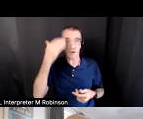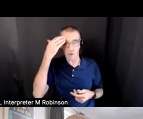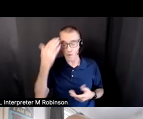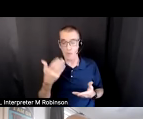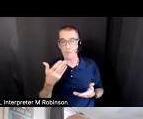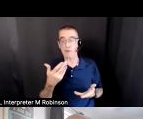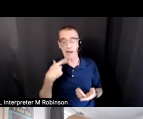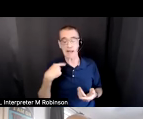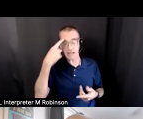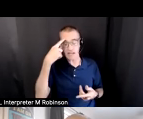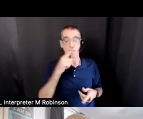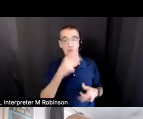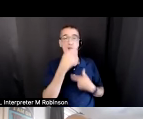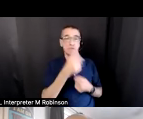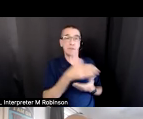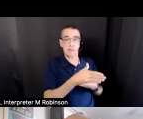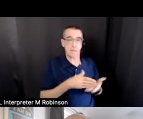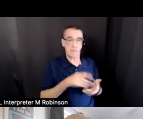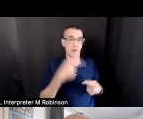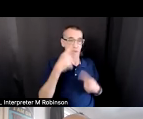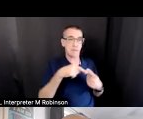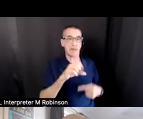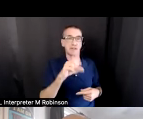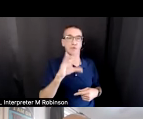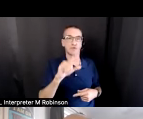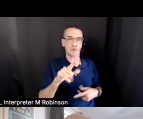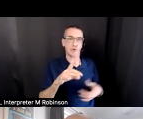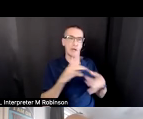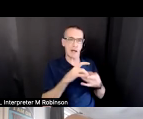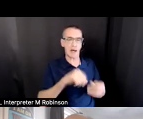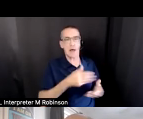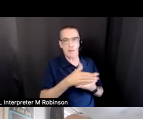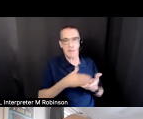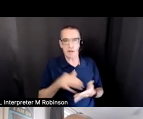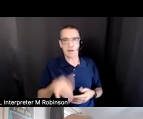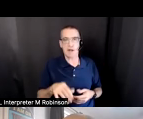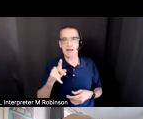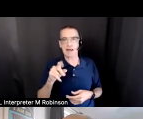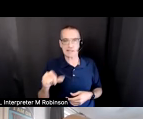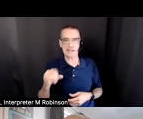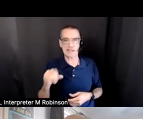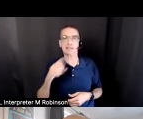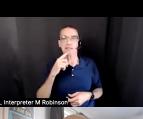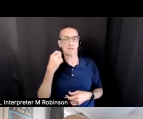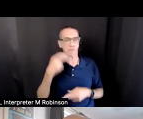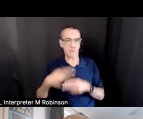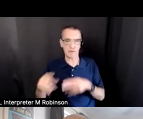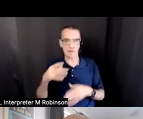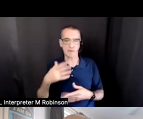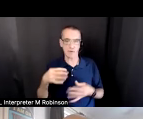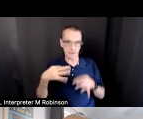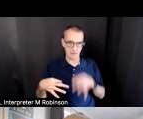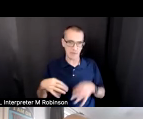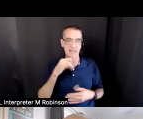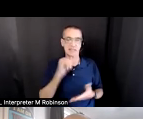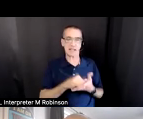think it's a really interesting piece to think about those social connections. I think the other piece Casey just touched on very briefly is